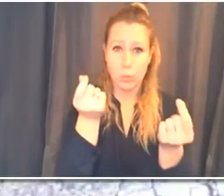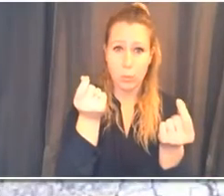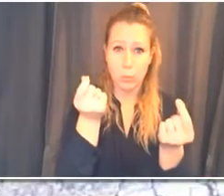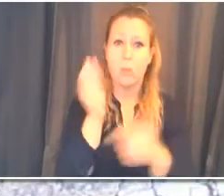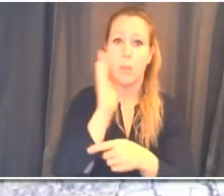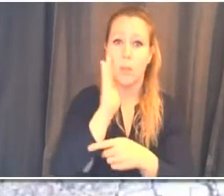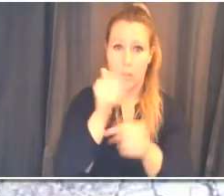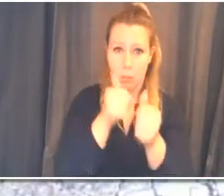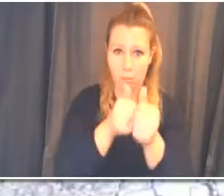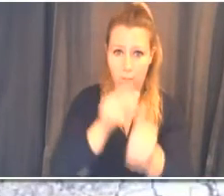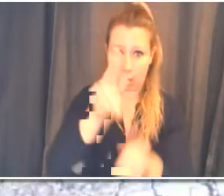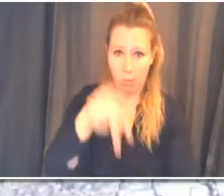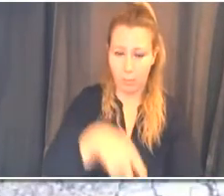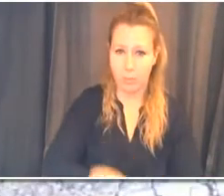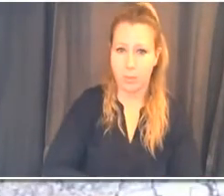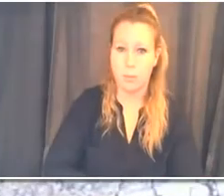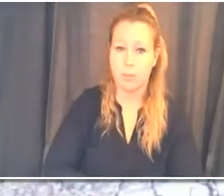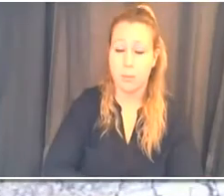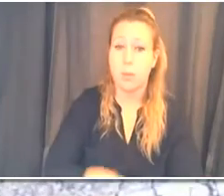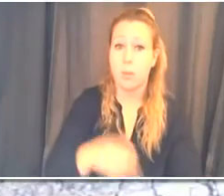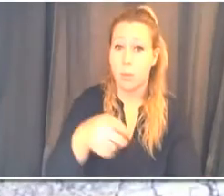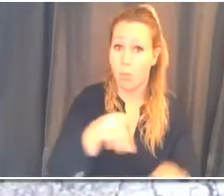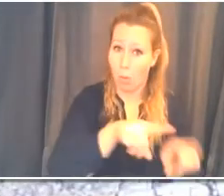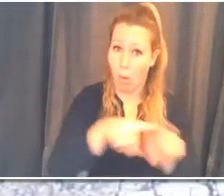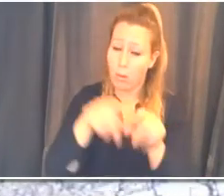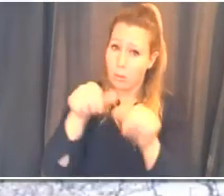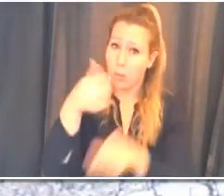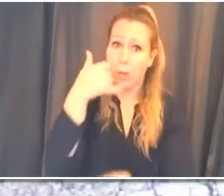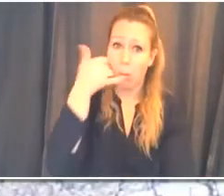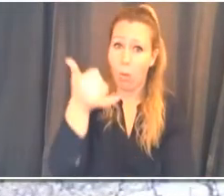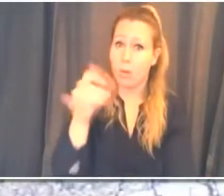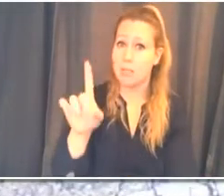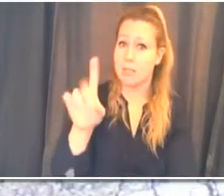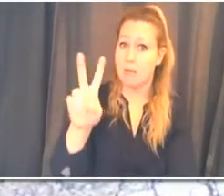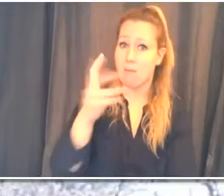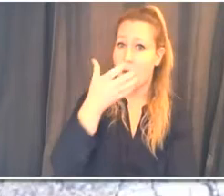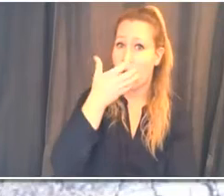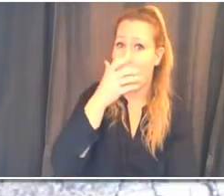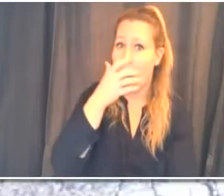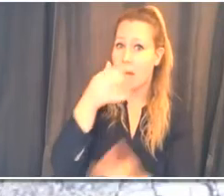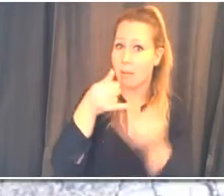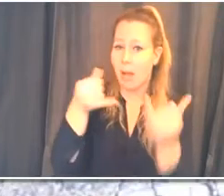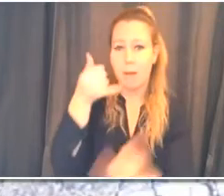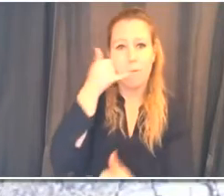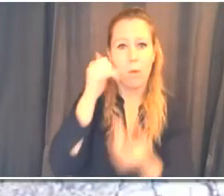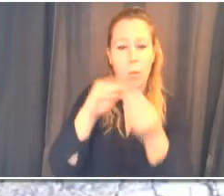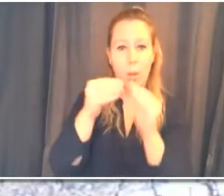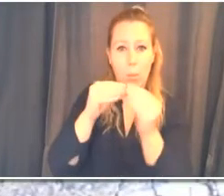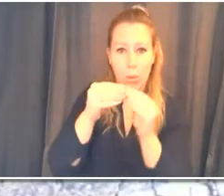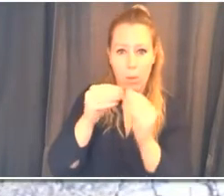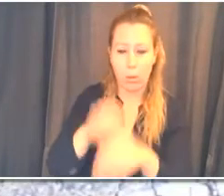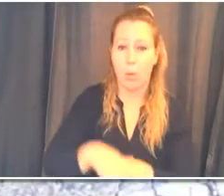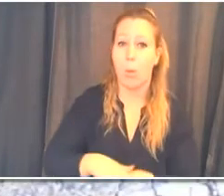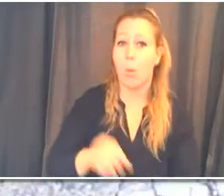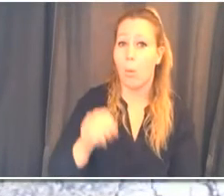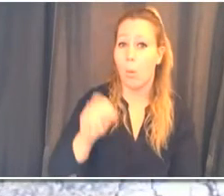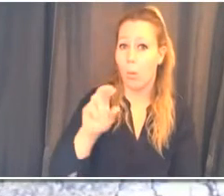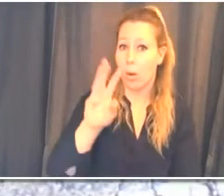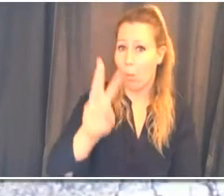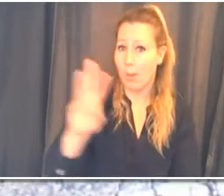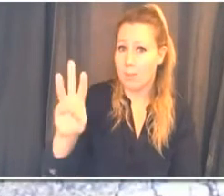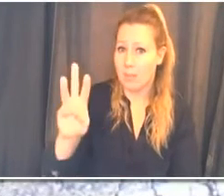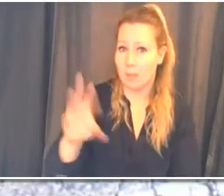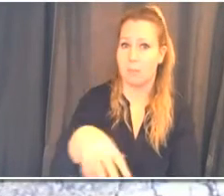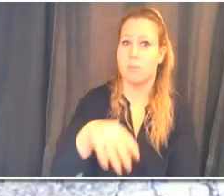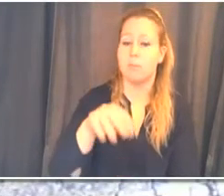not that law enforcement can't they certainly can and they are well aware of those services and well aware of all the numbers and give them out all